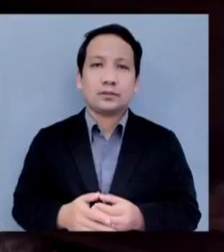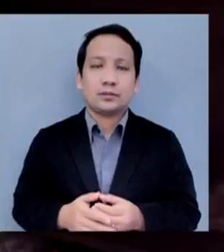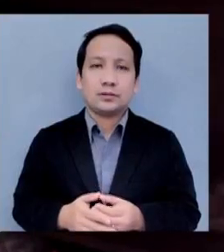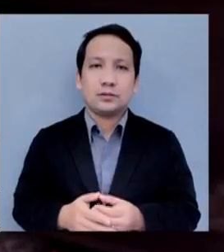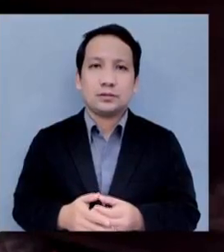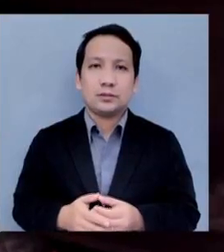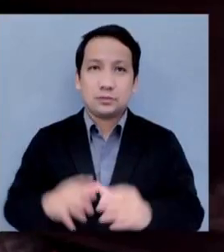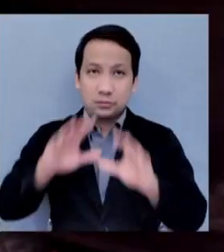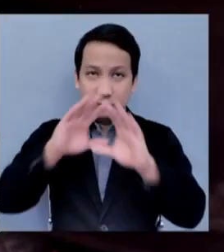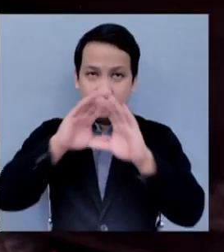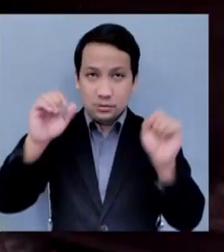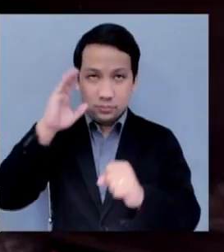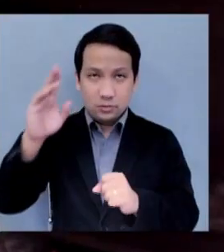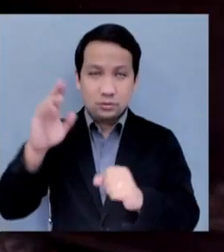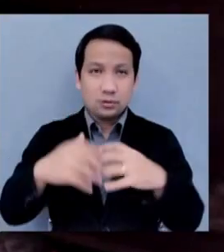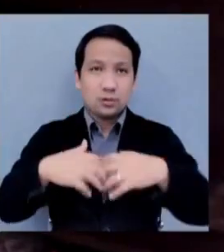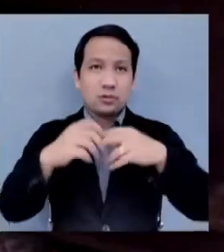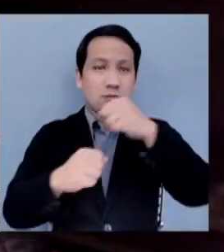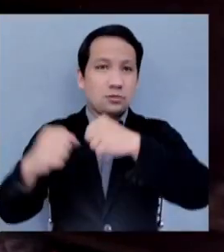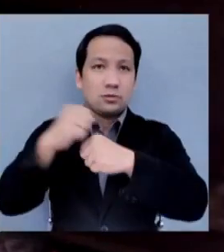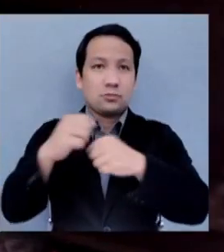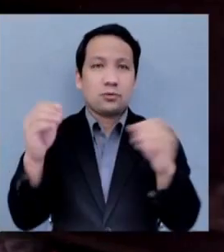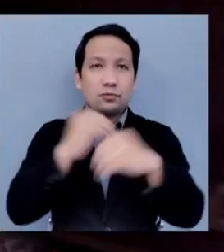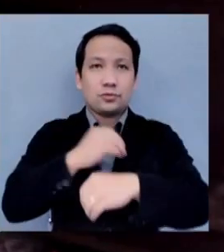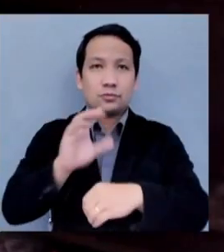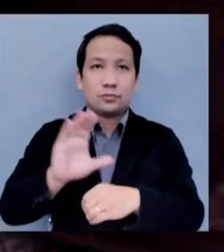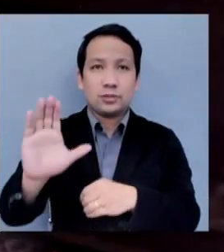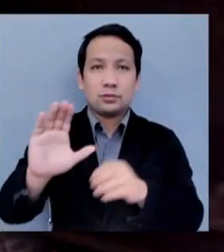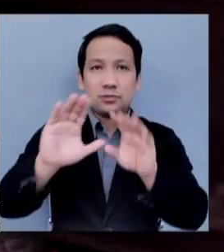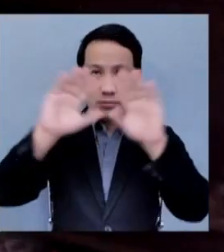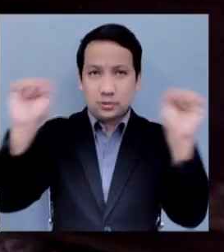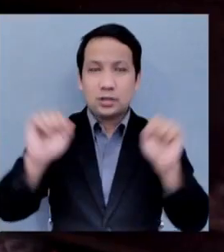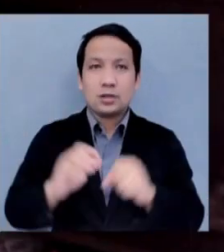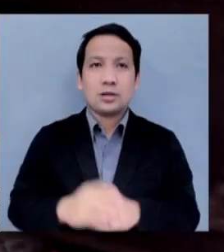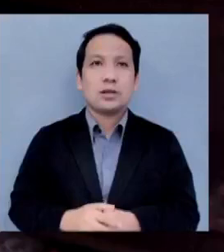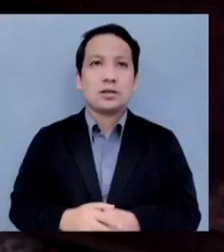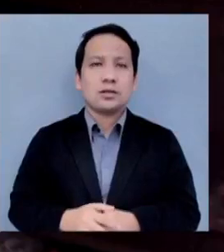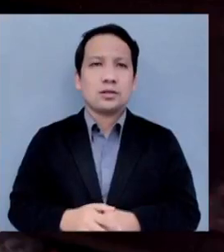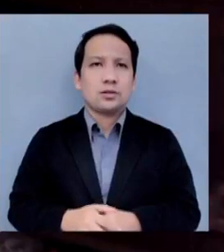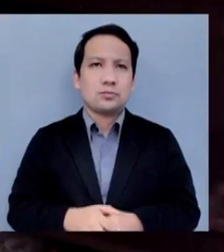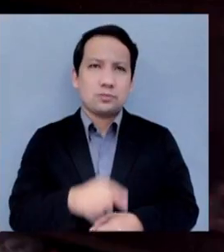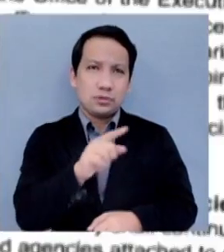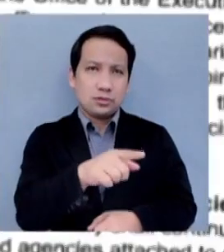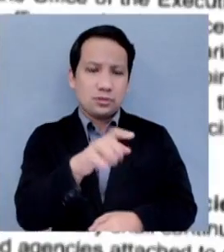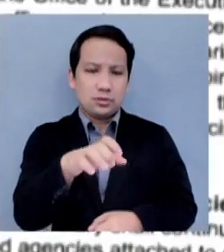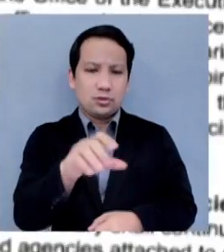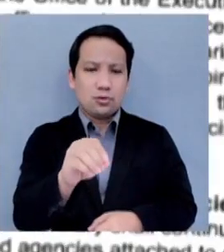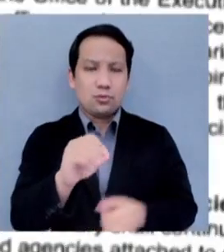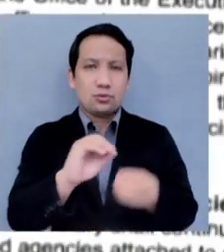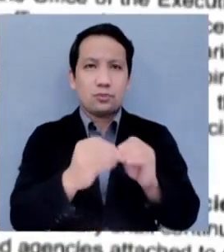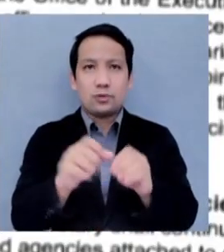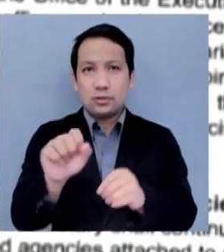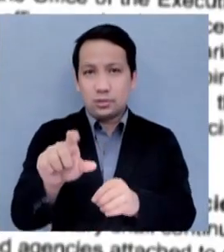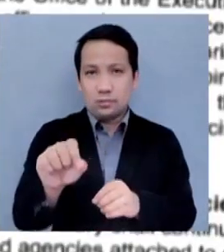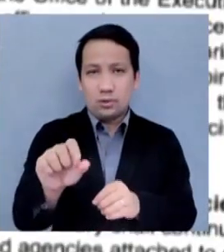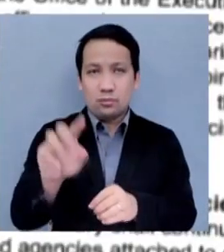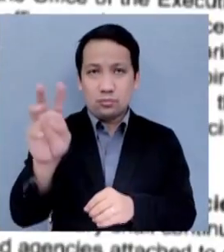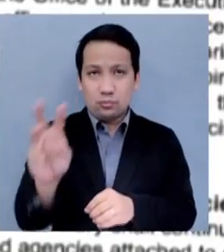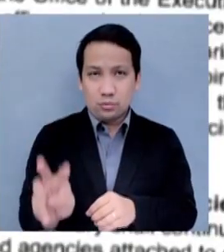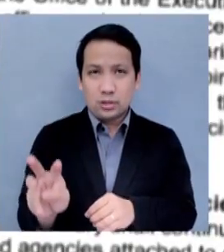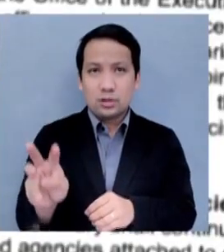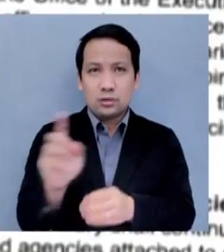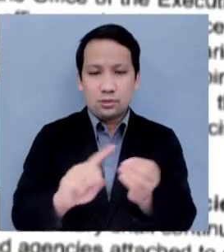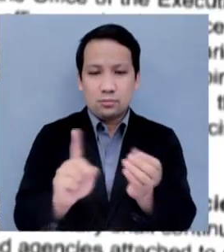President Marcos orders structural changes in the office of the president. The palace issued Executive Order 11 Wednesday, which